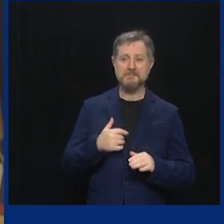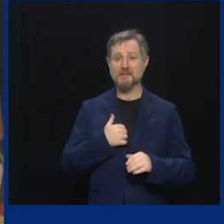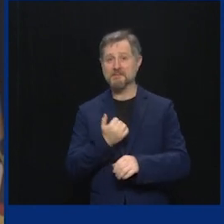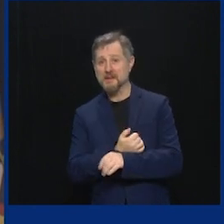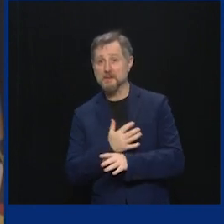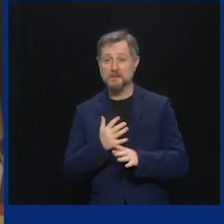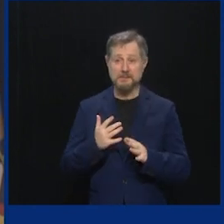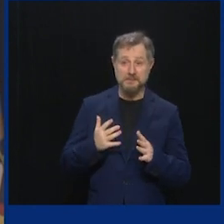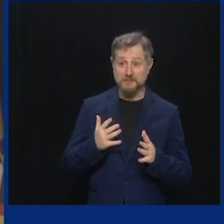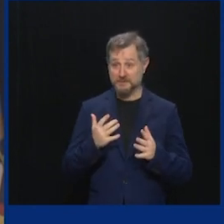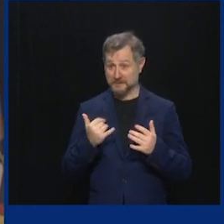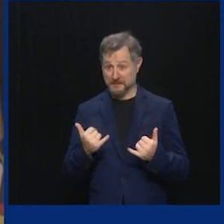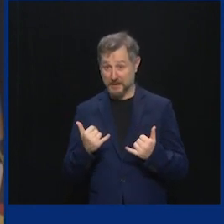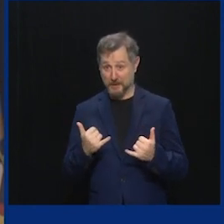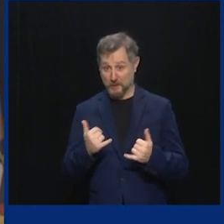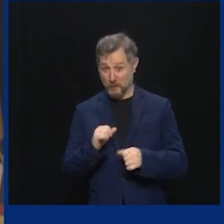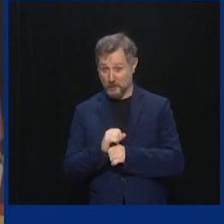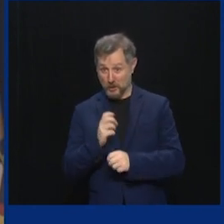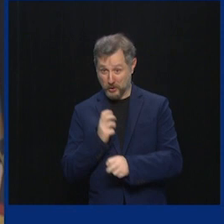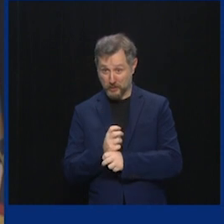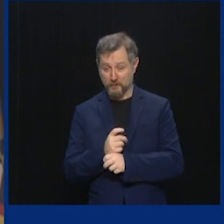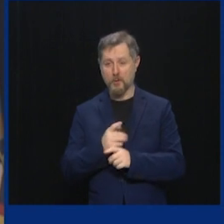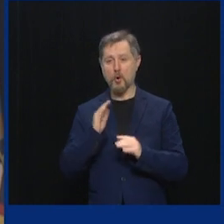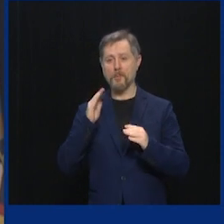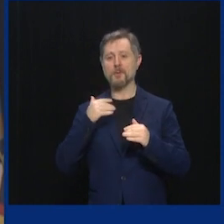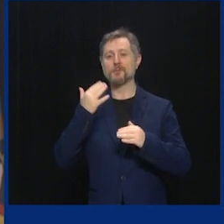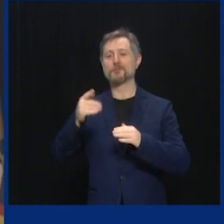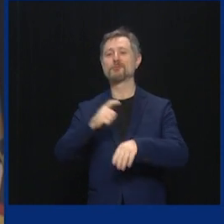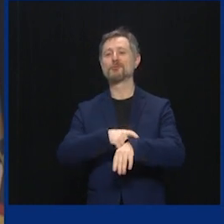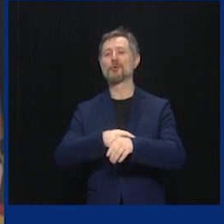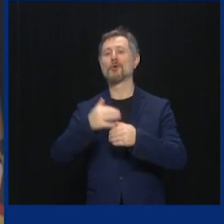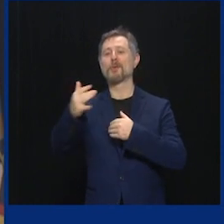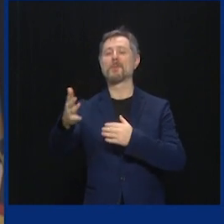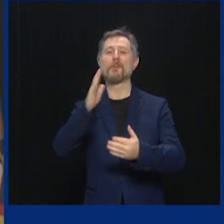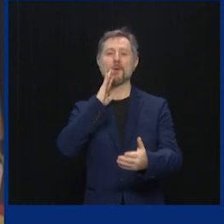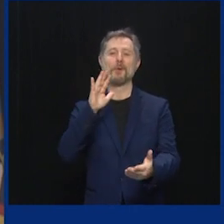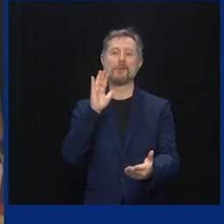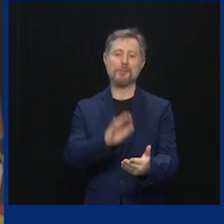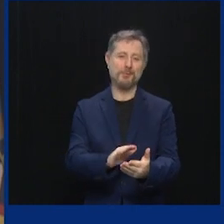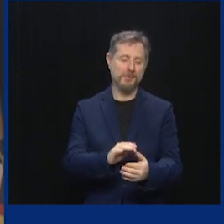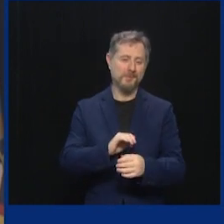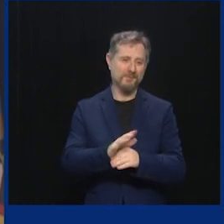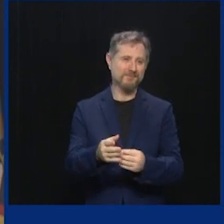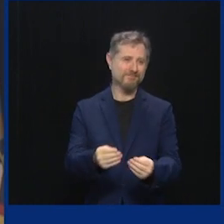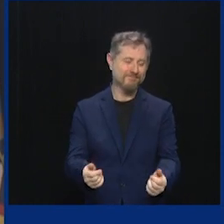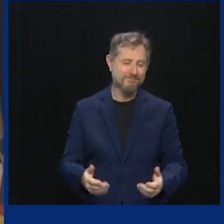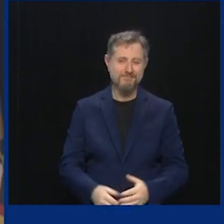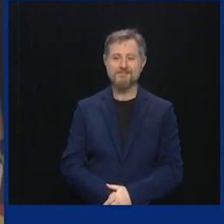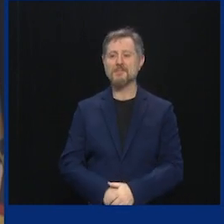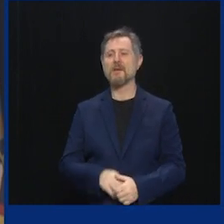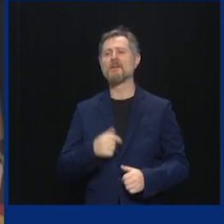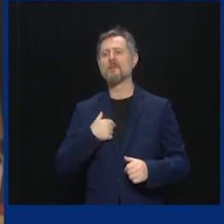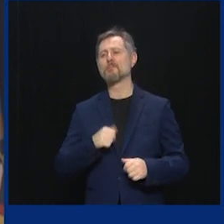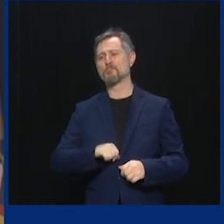And that's what I'm asking people to do, is just stay with us. We've gotten this far. I'm really proud that